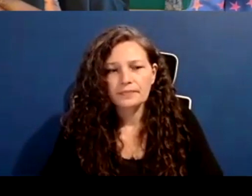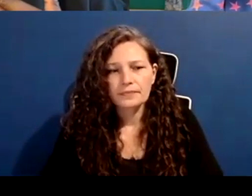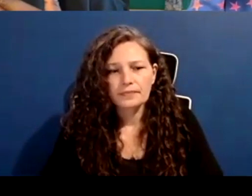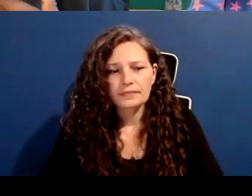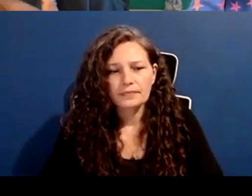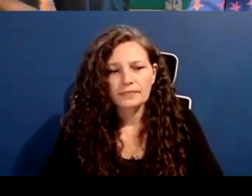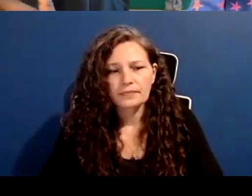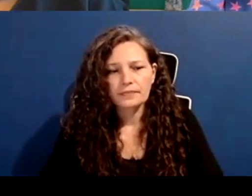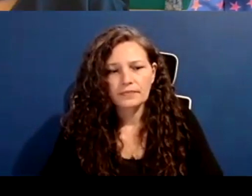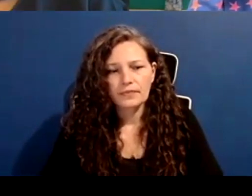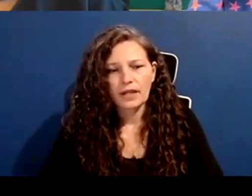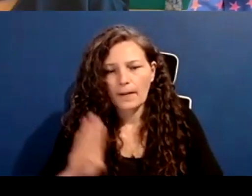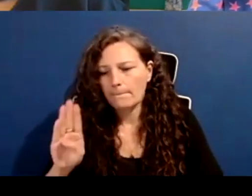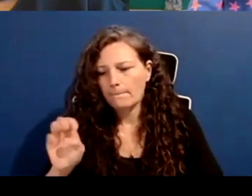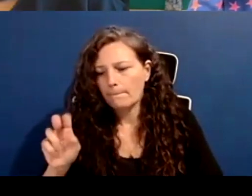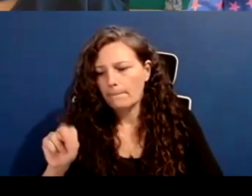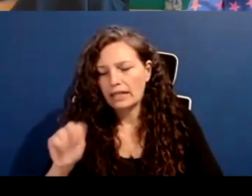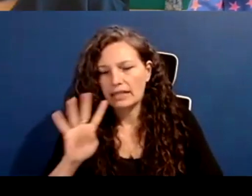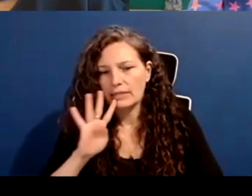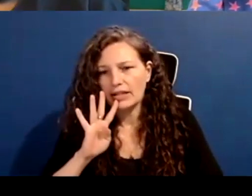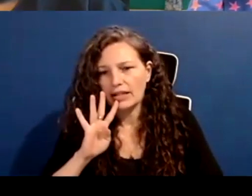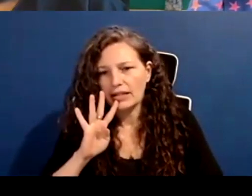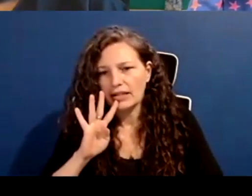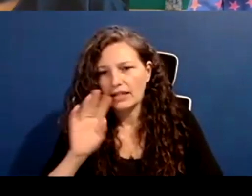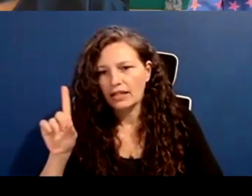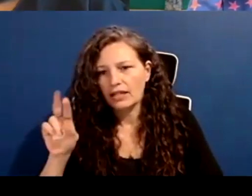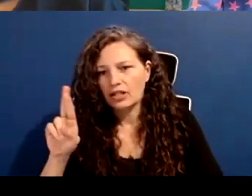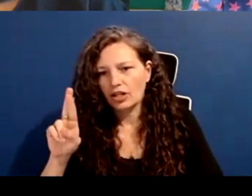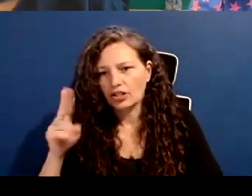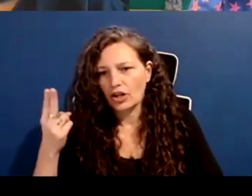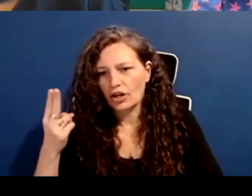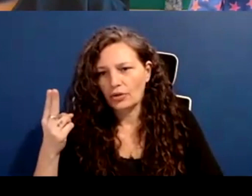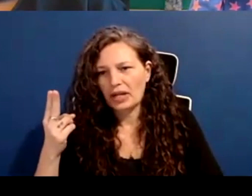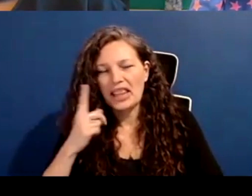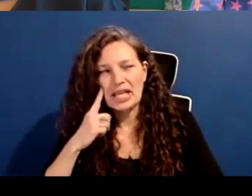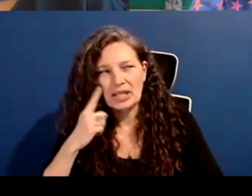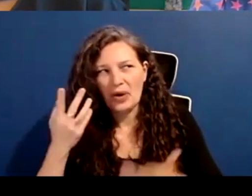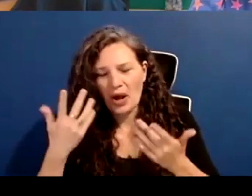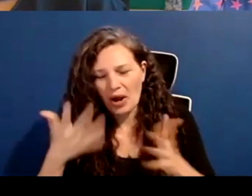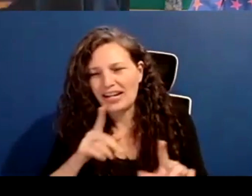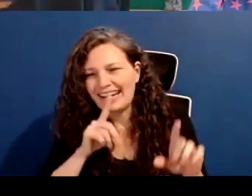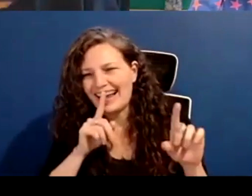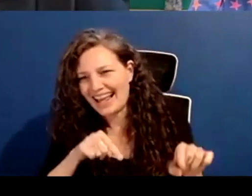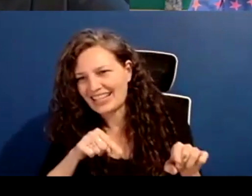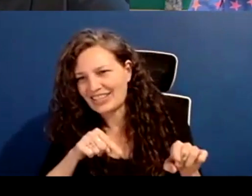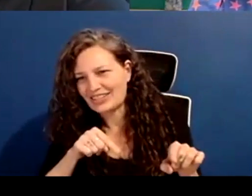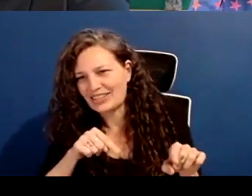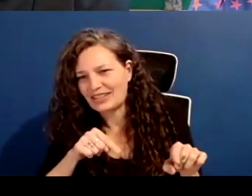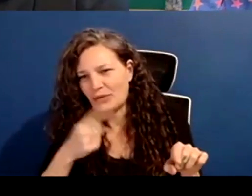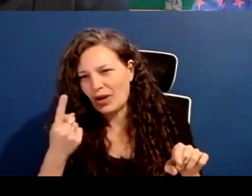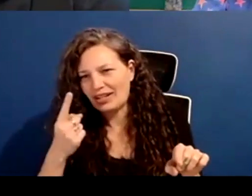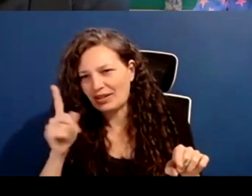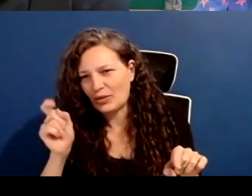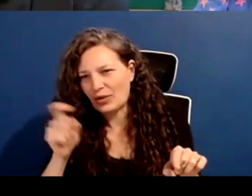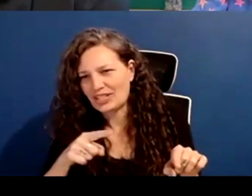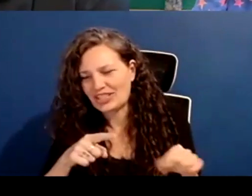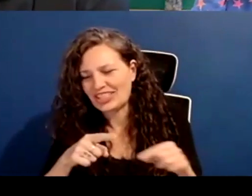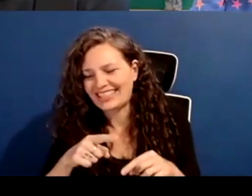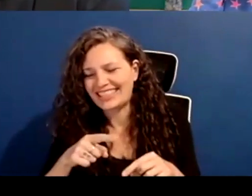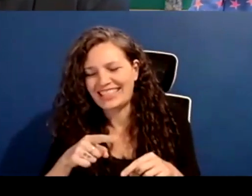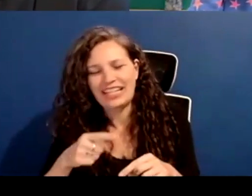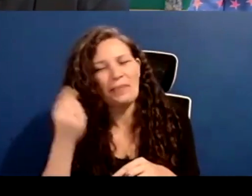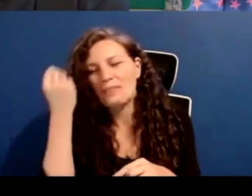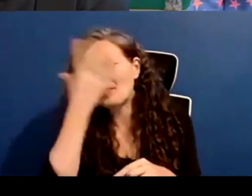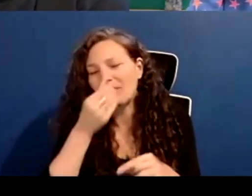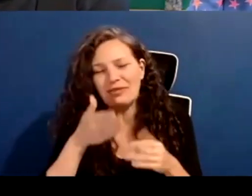Dr. Hardwick, I feel like you've actually answered a question that I had in a really beautiful way. I'll offer it still